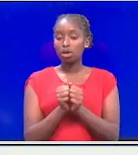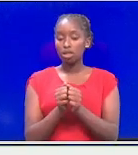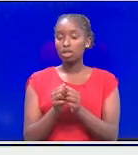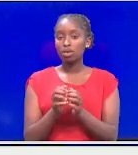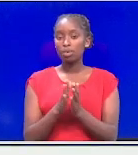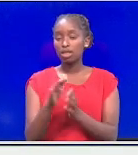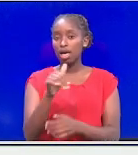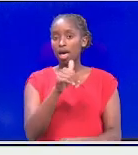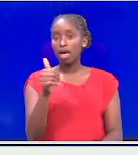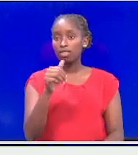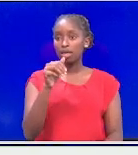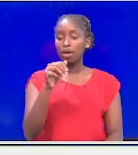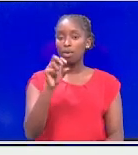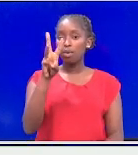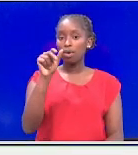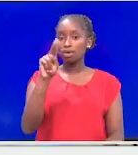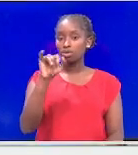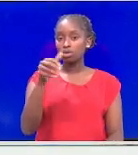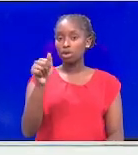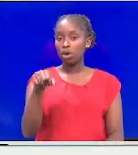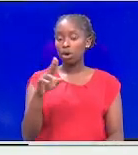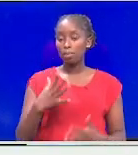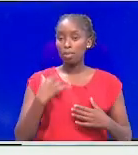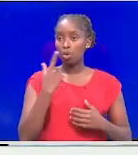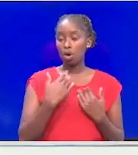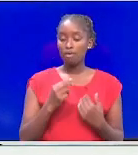are likely to testify against the DP.